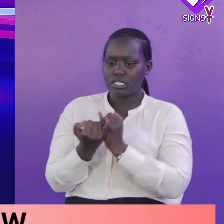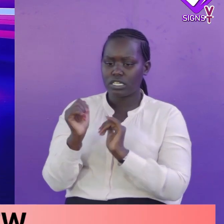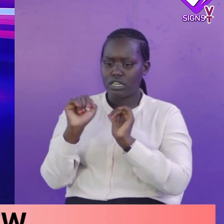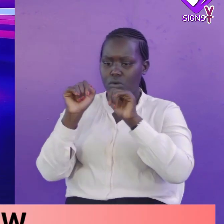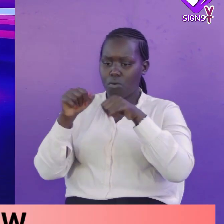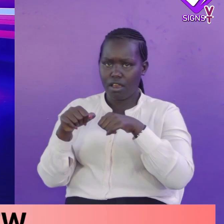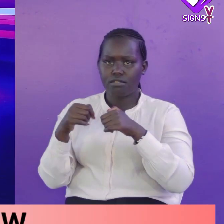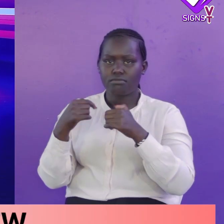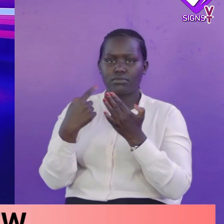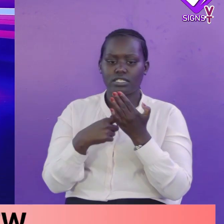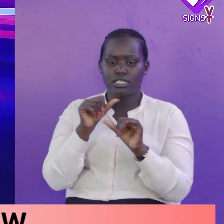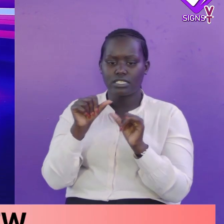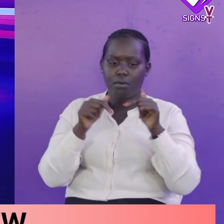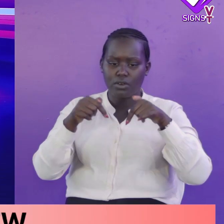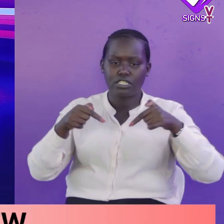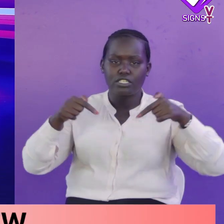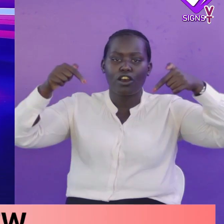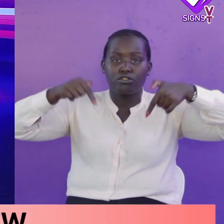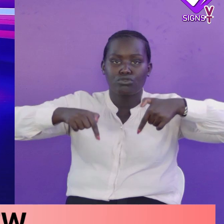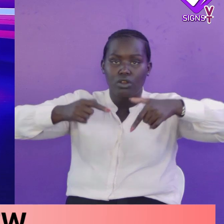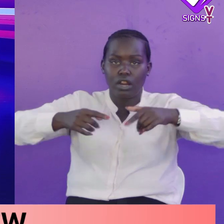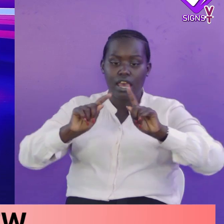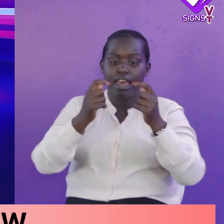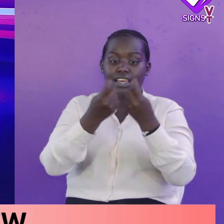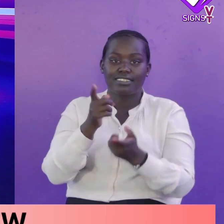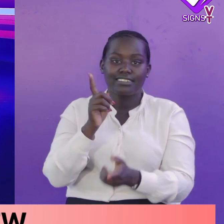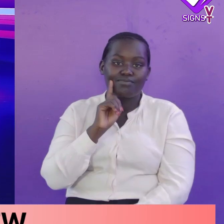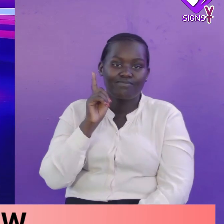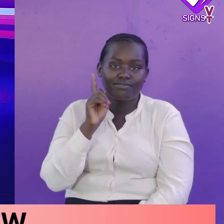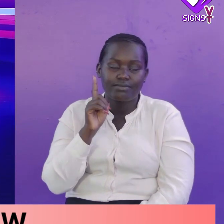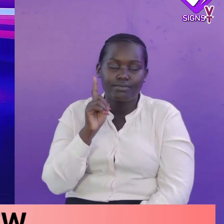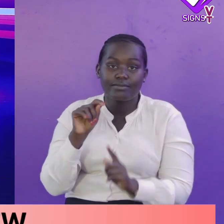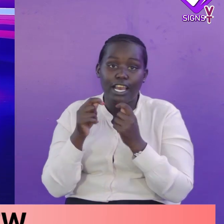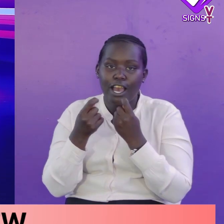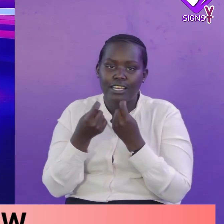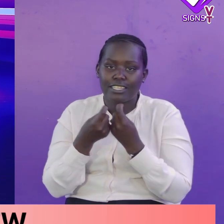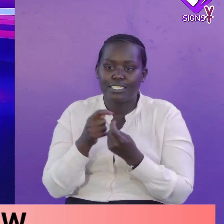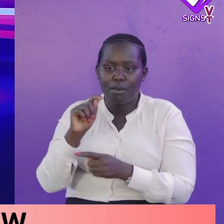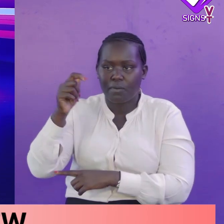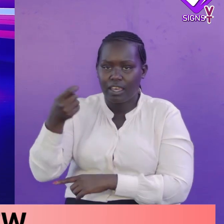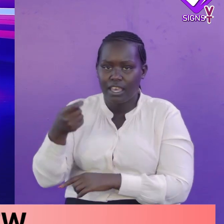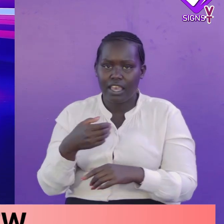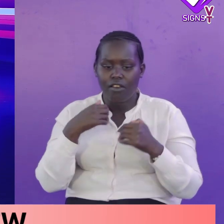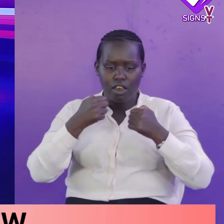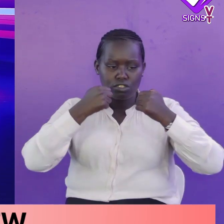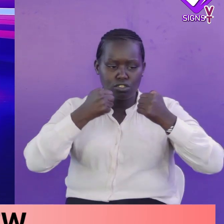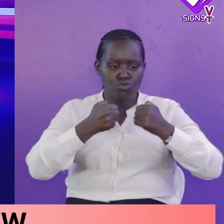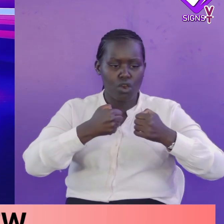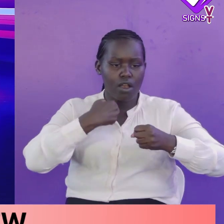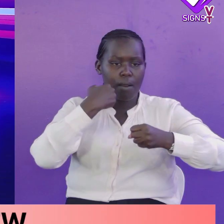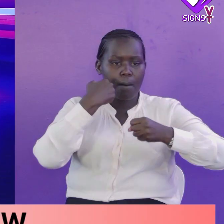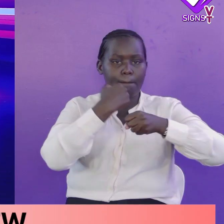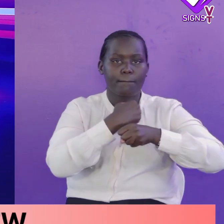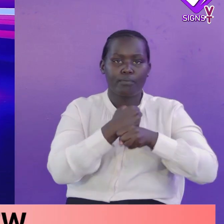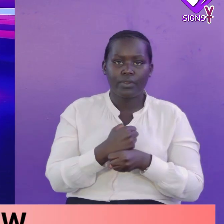it tonight. And Team Kenya is aiming for a stronger performance at the